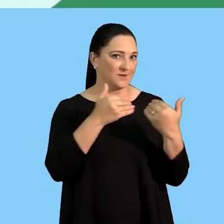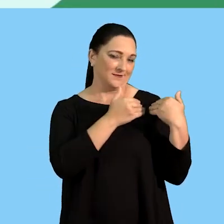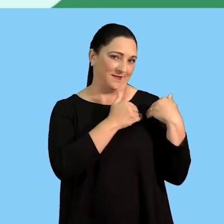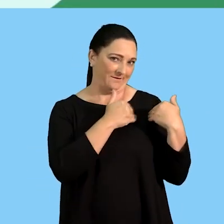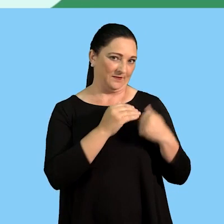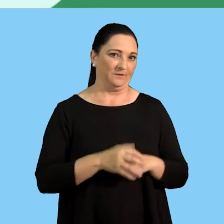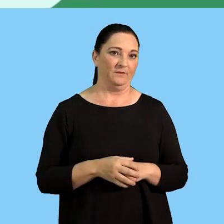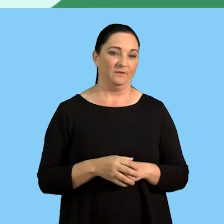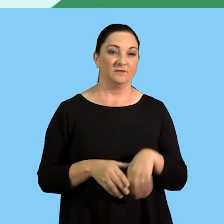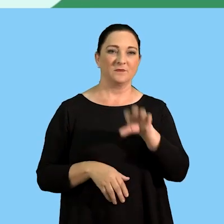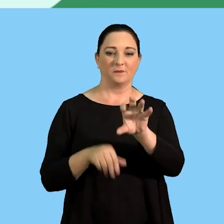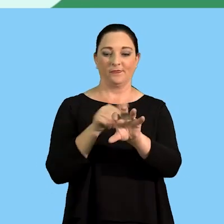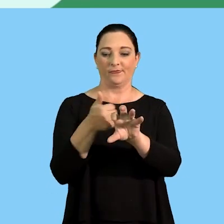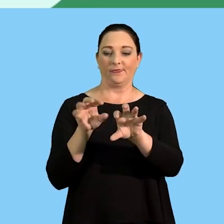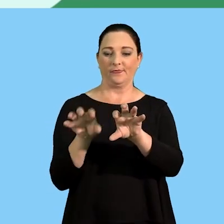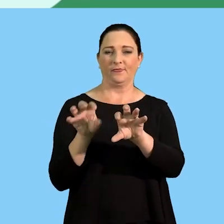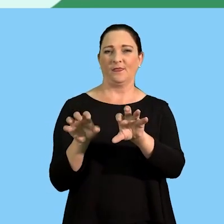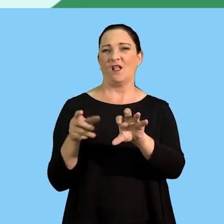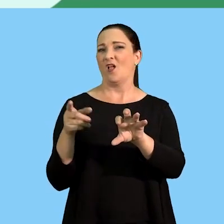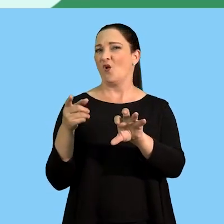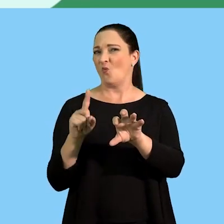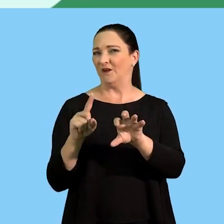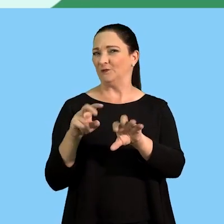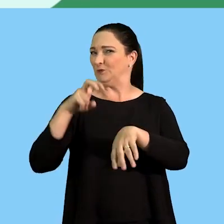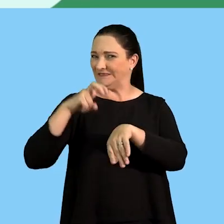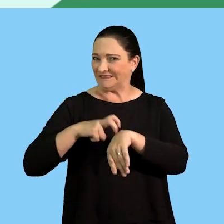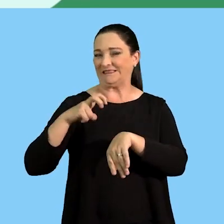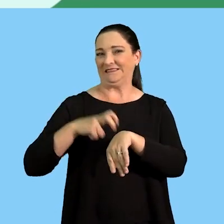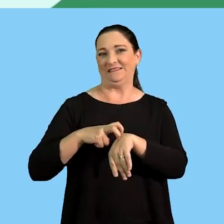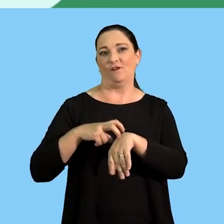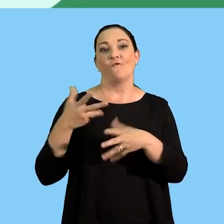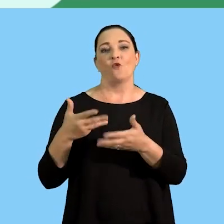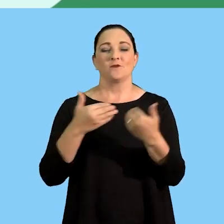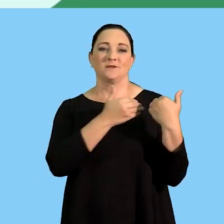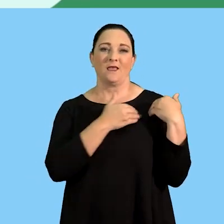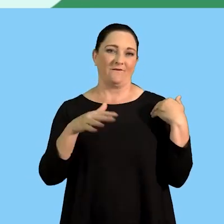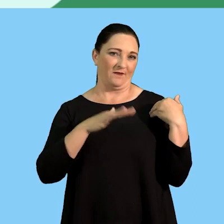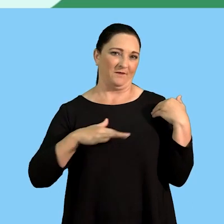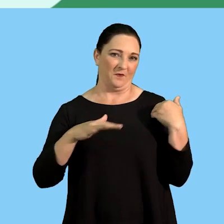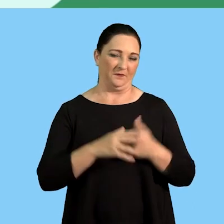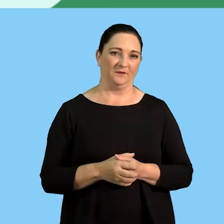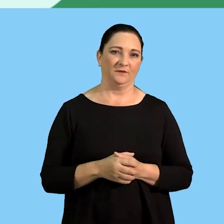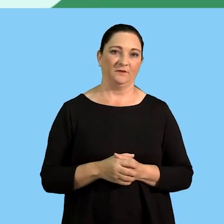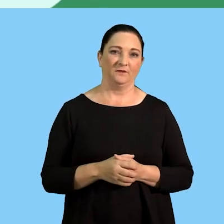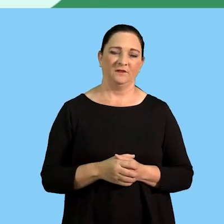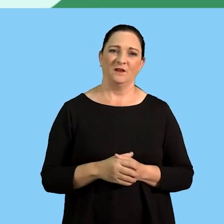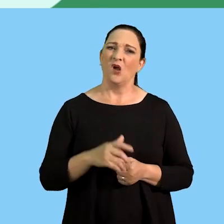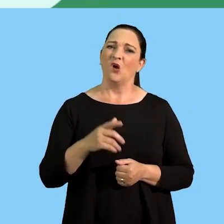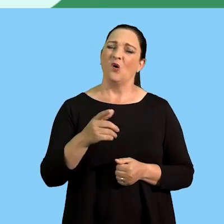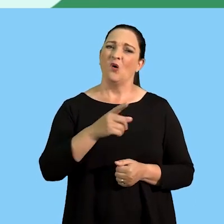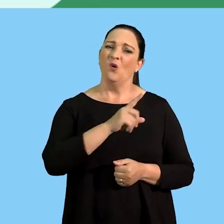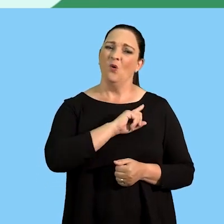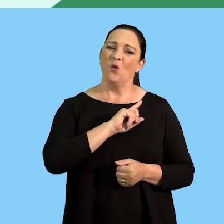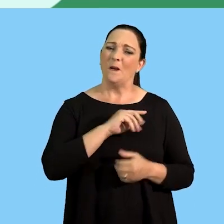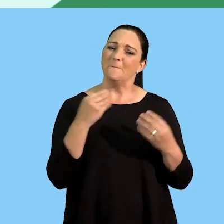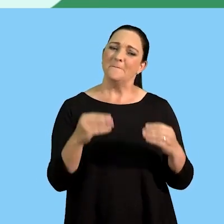Let's then check what are the requirements for a safe environment. In simple terms, we are looking at what